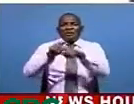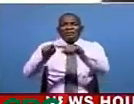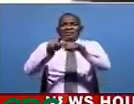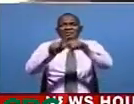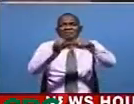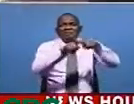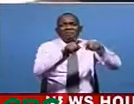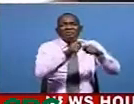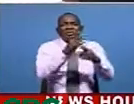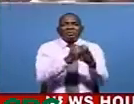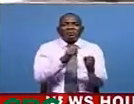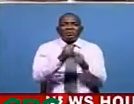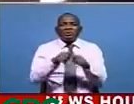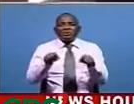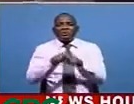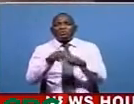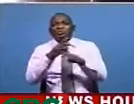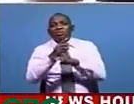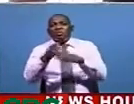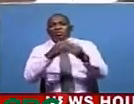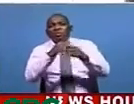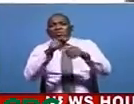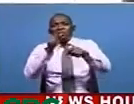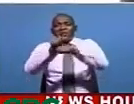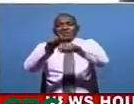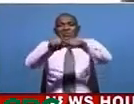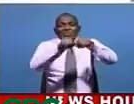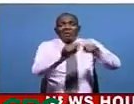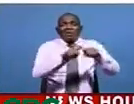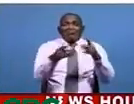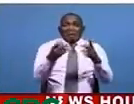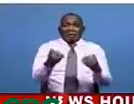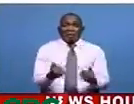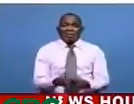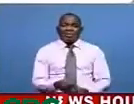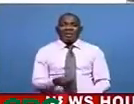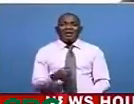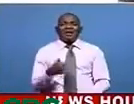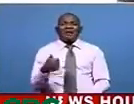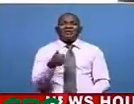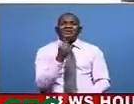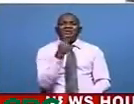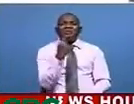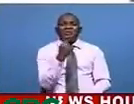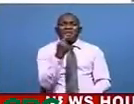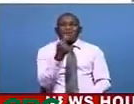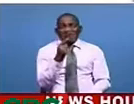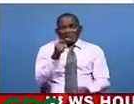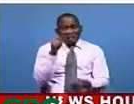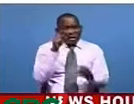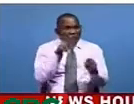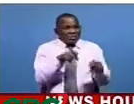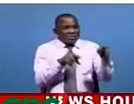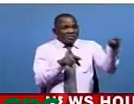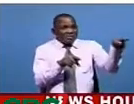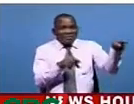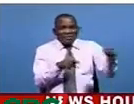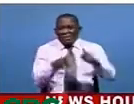Canary, shoe, wood, yes. Currently, who are we to go say, this guy,